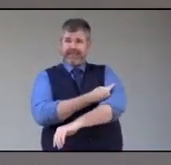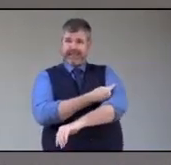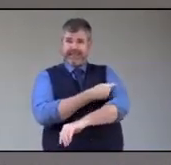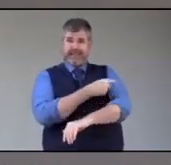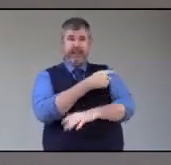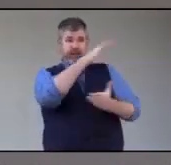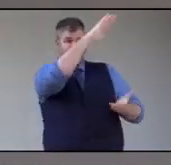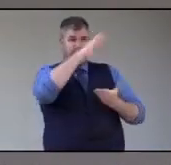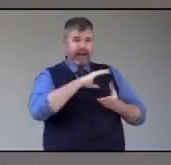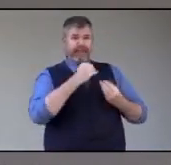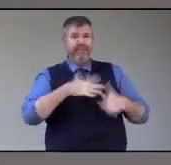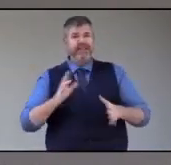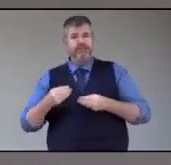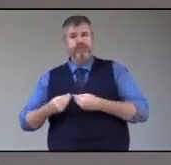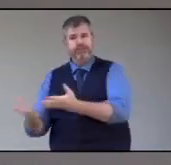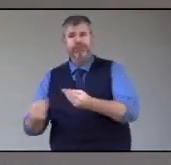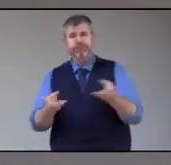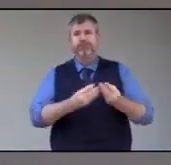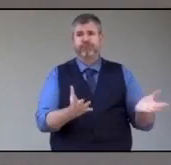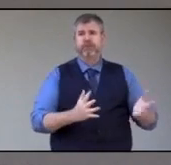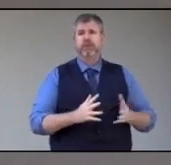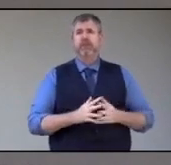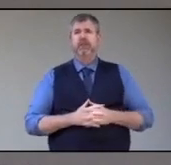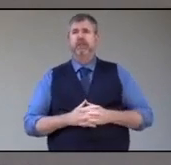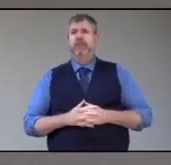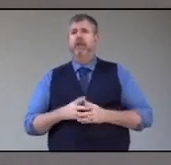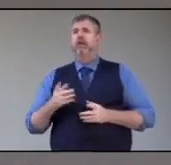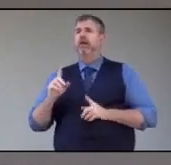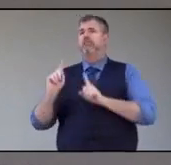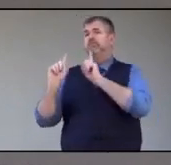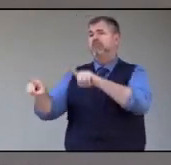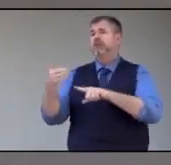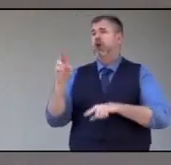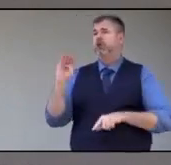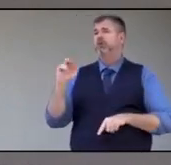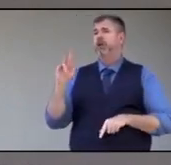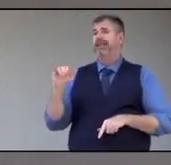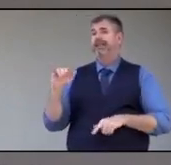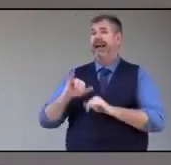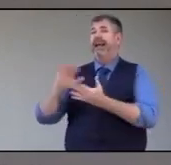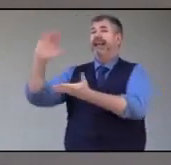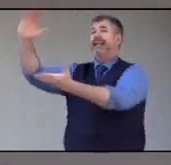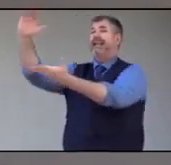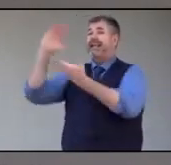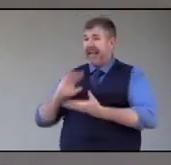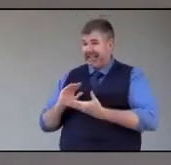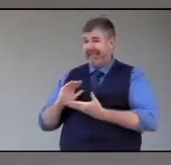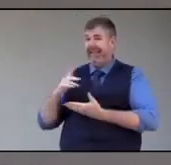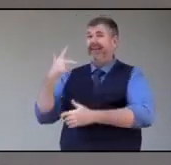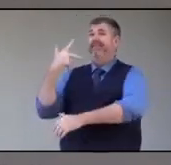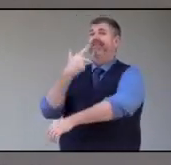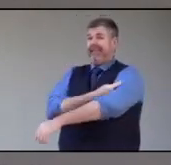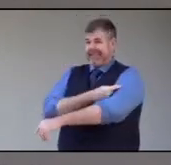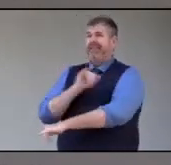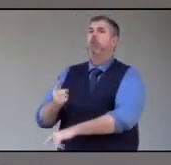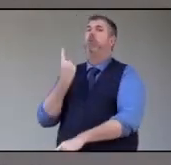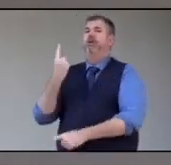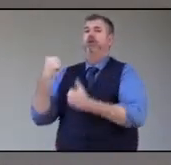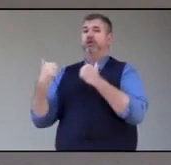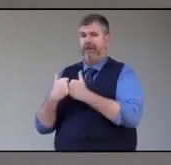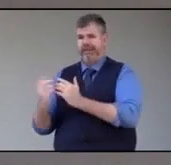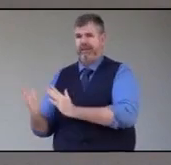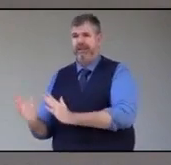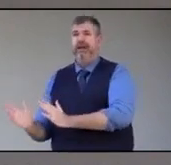Right. The question about, you know, getting vaccine is one thing. How many vaccines are getting into arms? That's our absolute number one